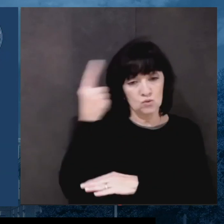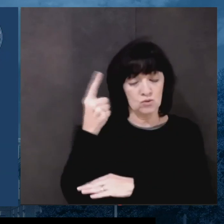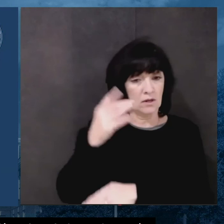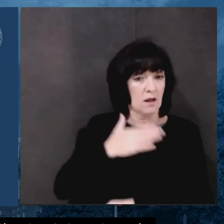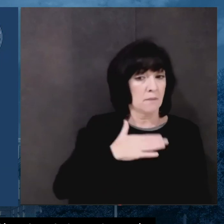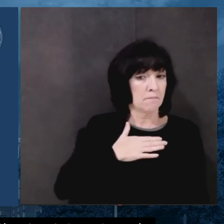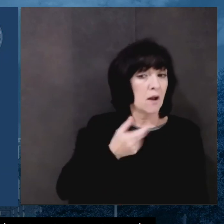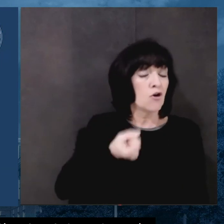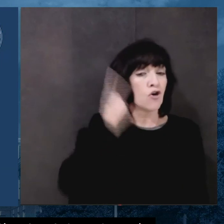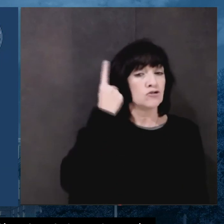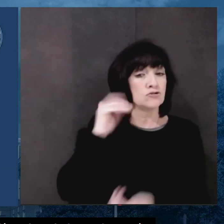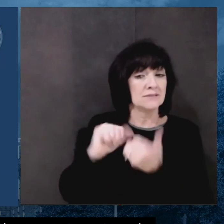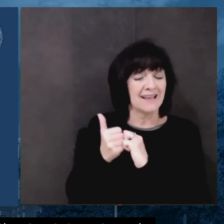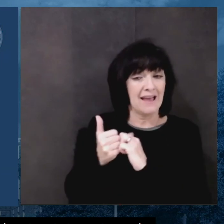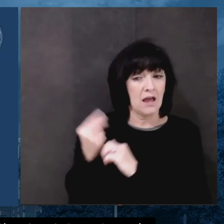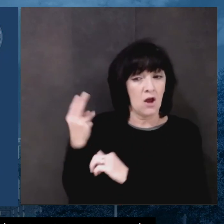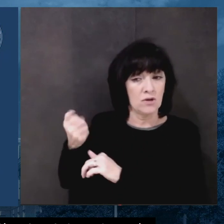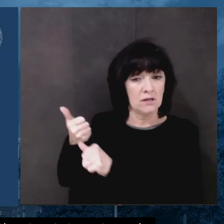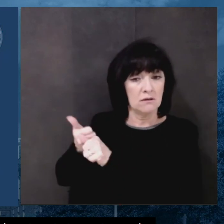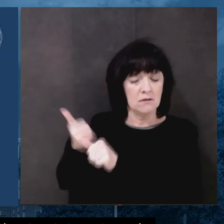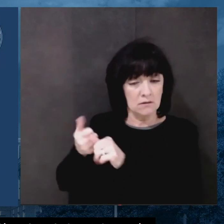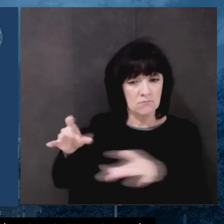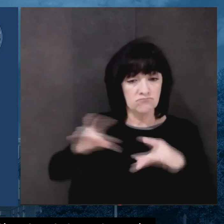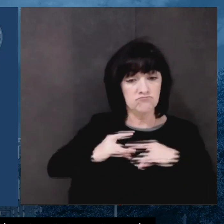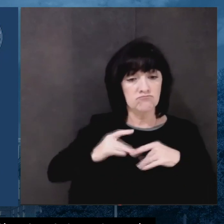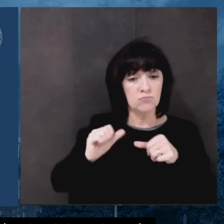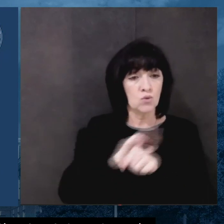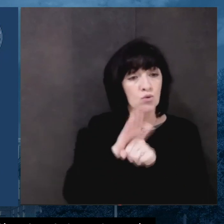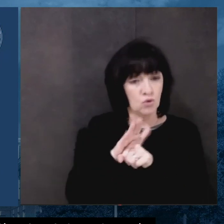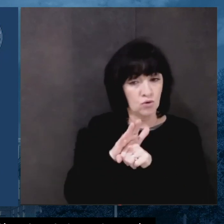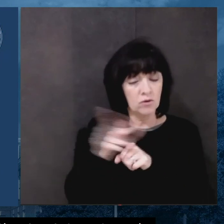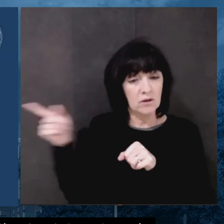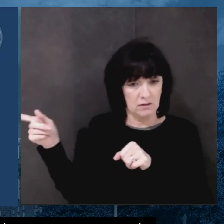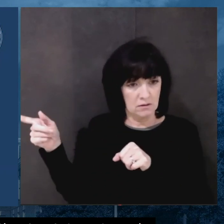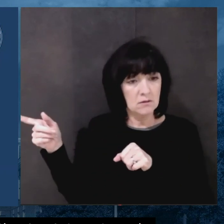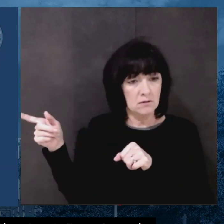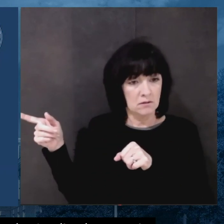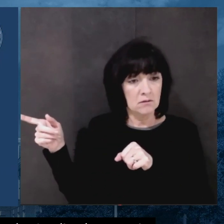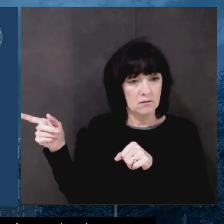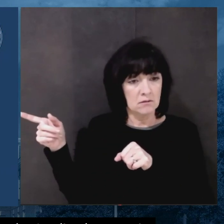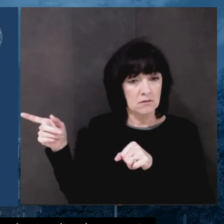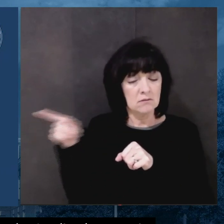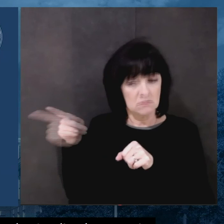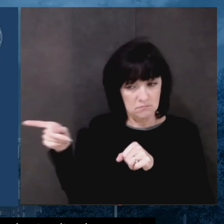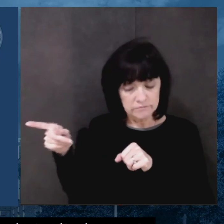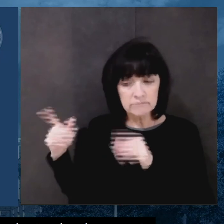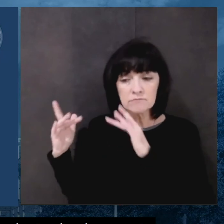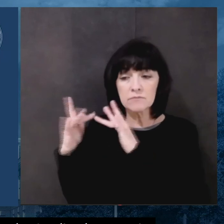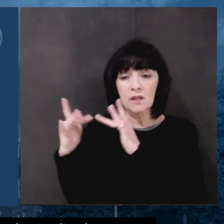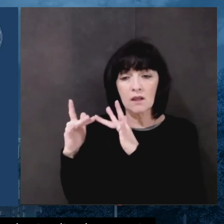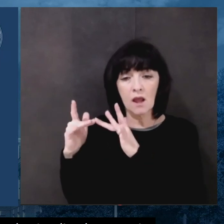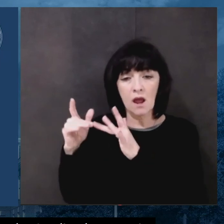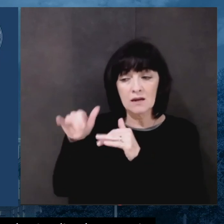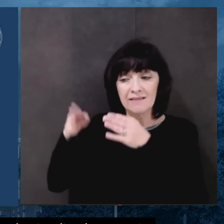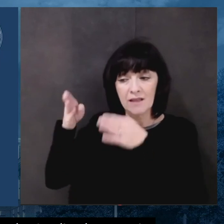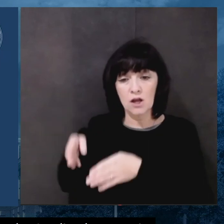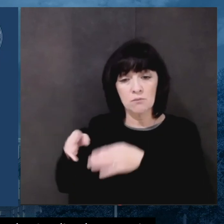that he came in contact with someone outside of the work environment.